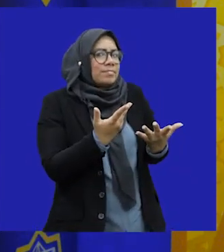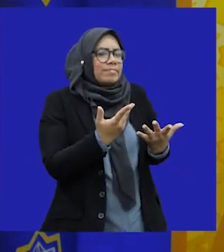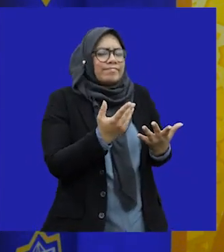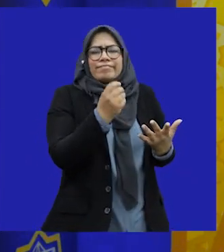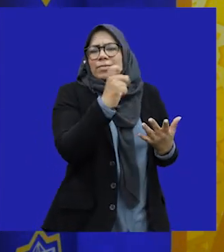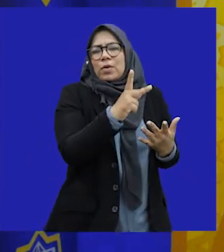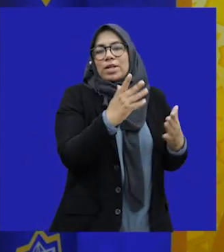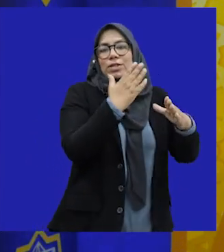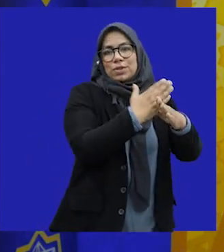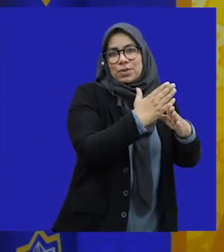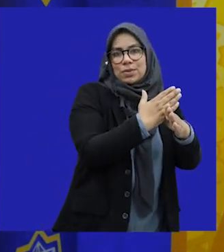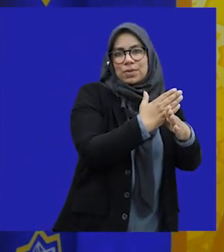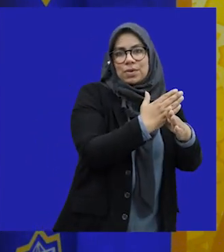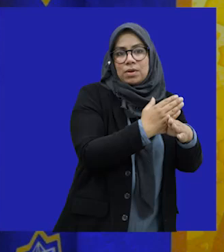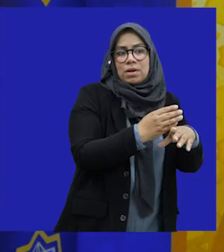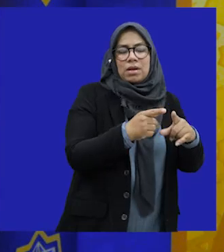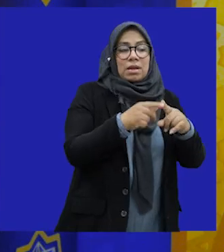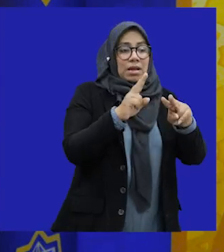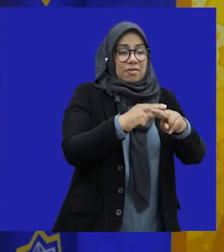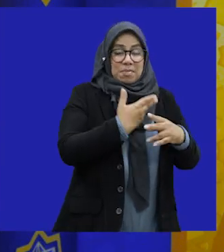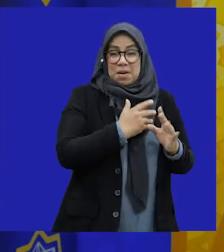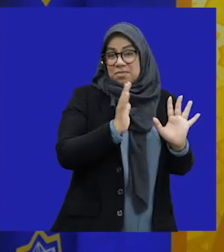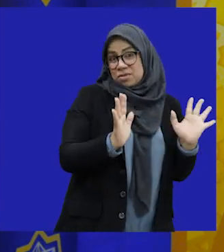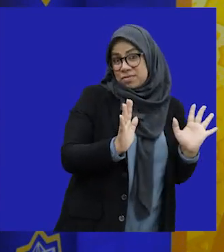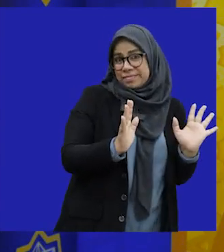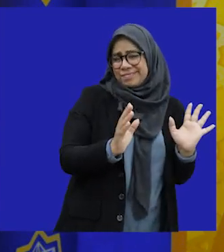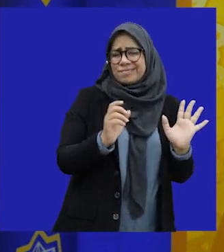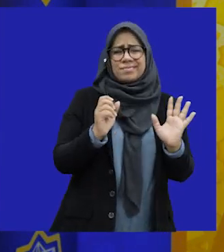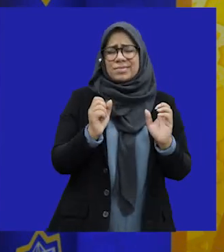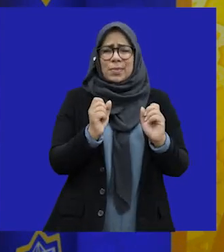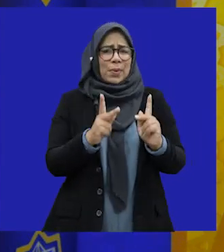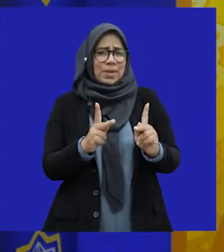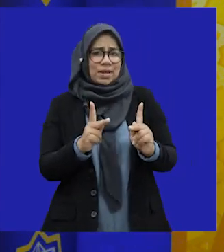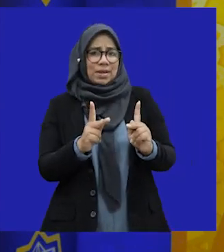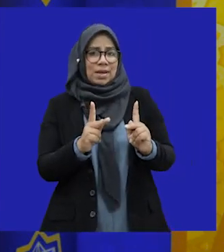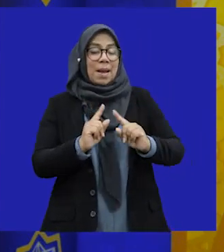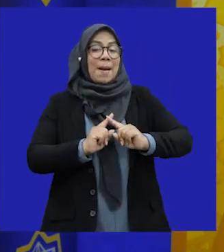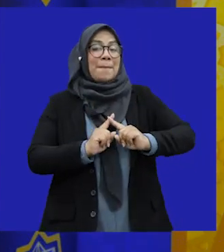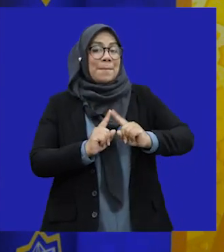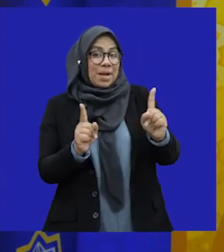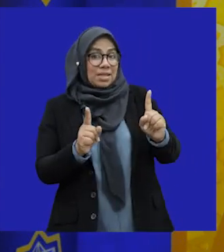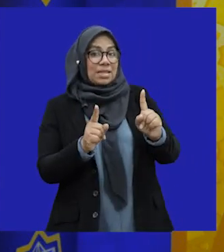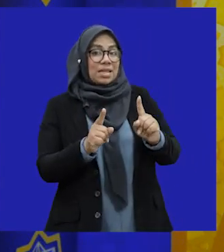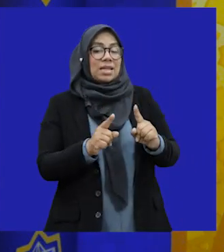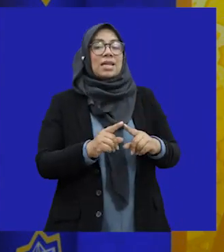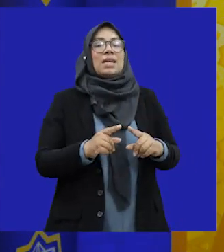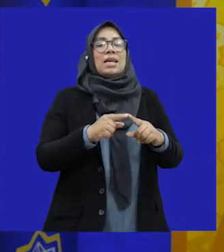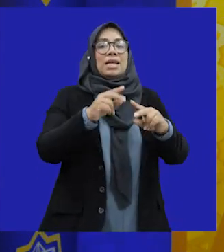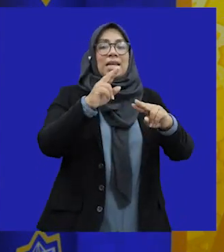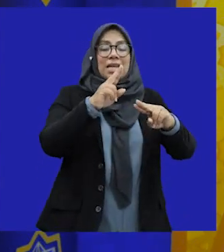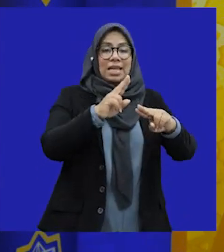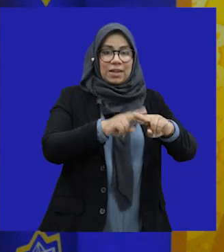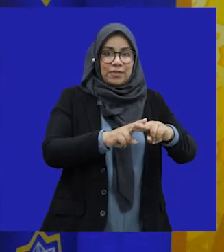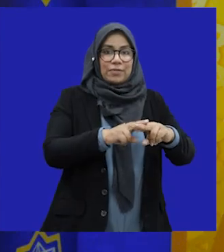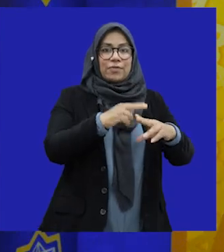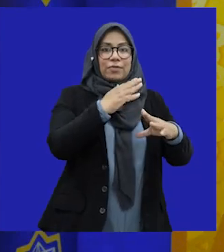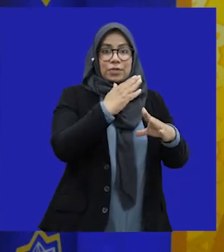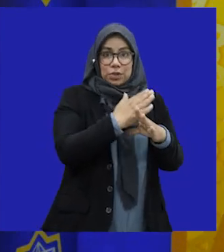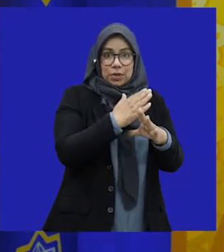do not want to pray them, they simply just do not have to pray. But they will be missing out